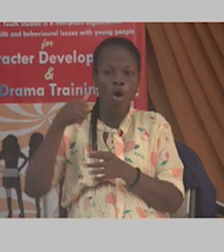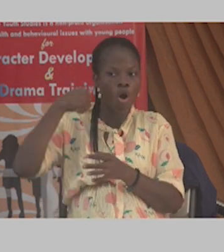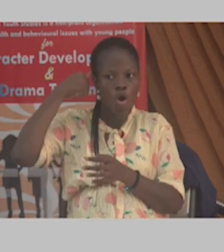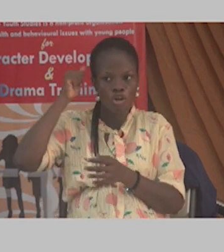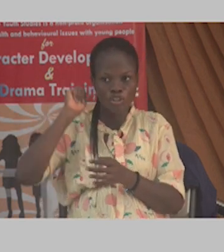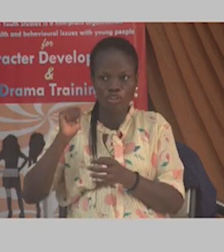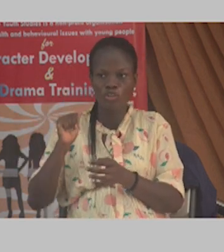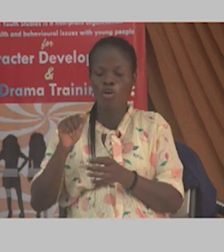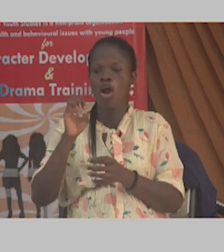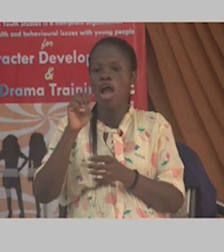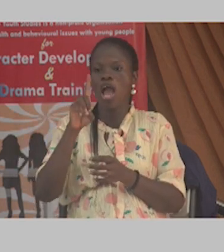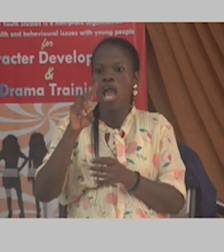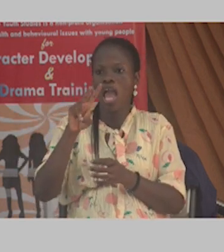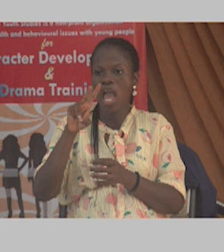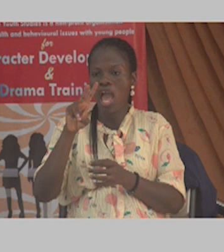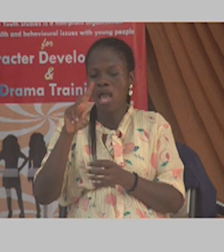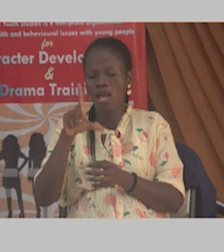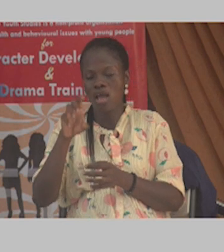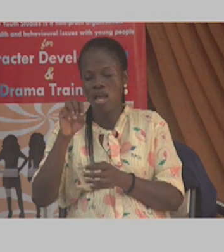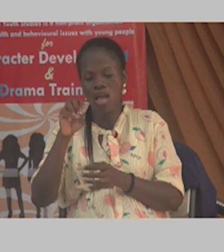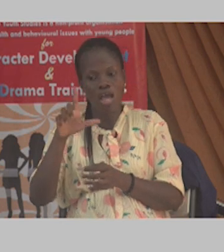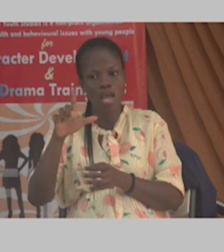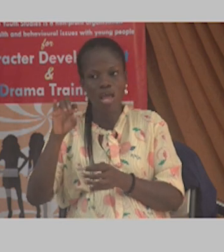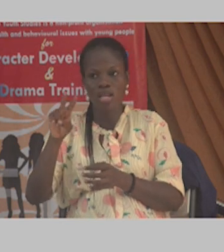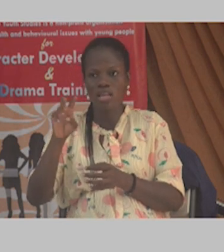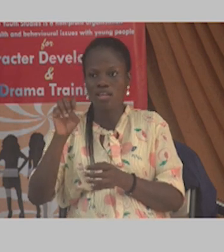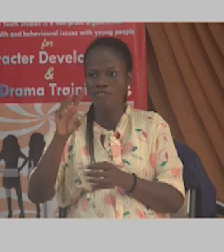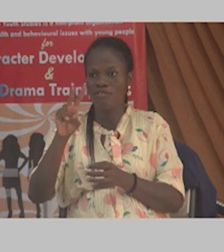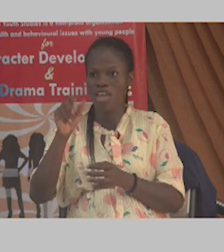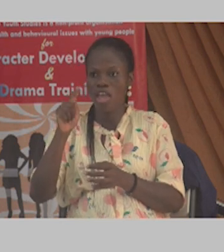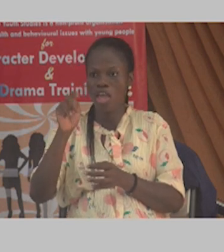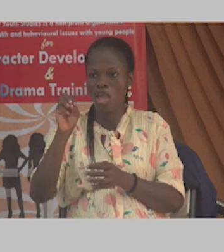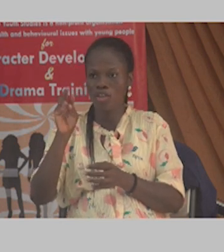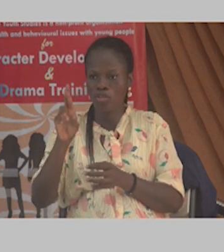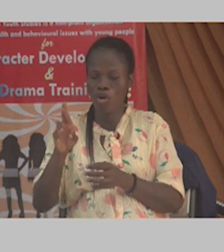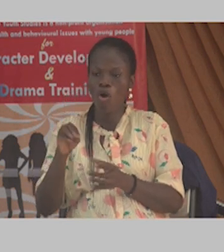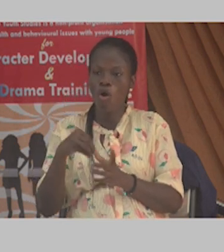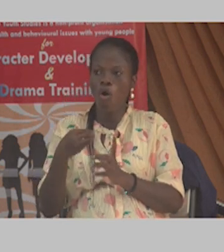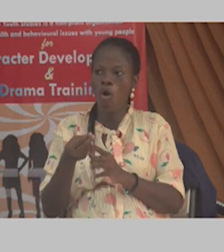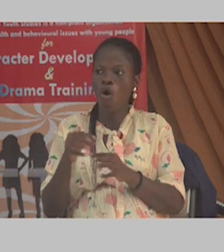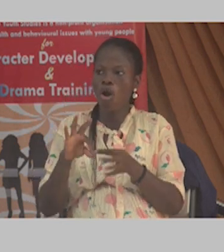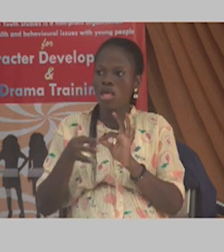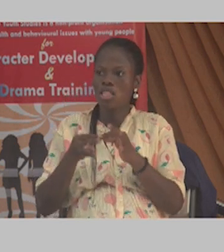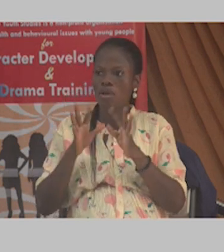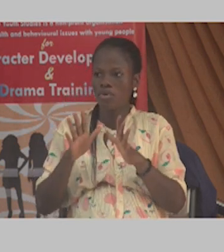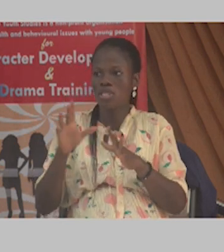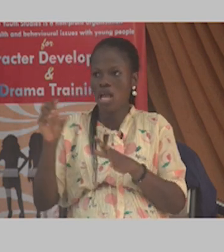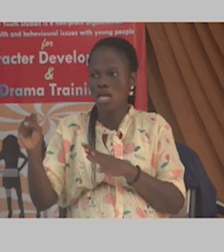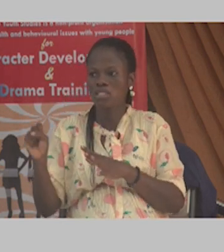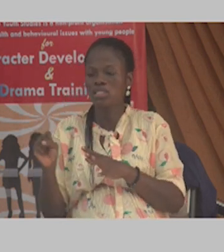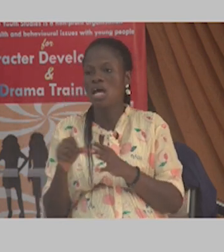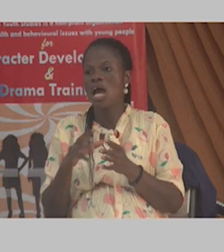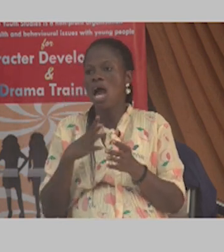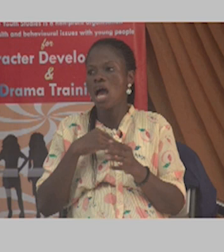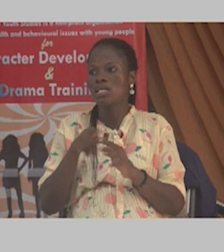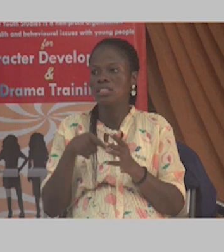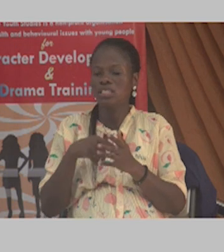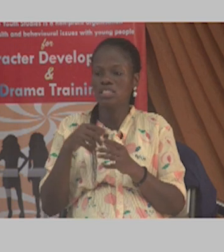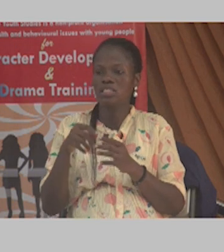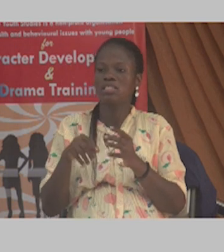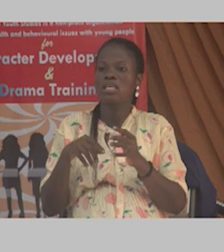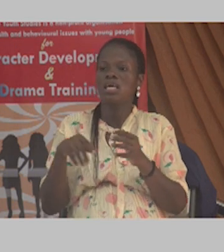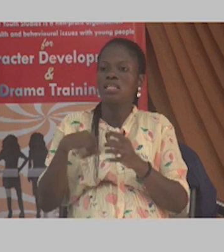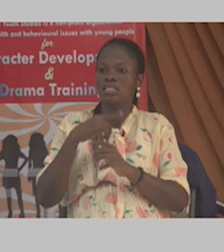elevators, or absence of sign language interpretation. And this type of barrier